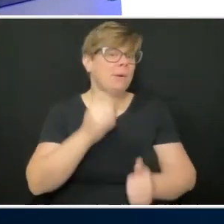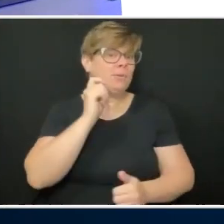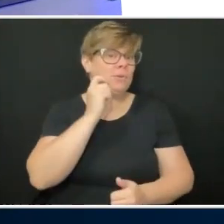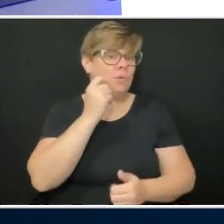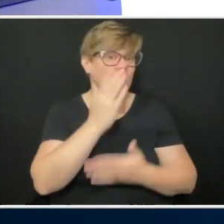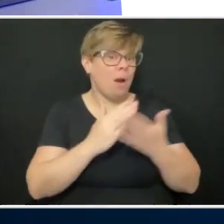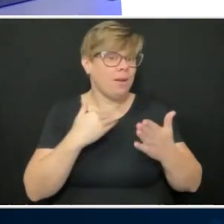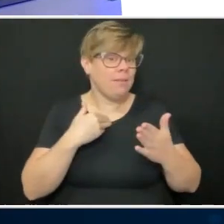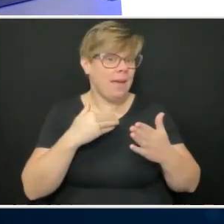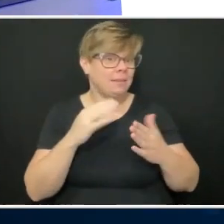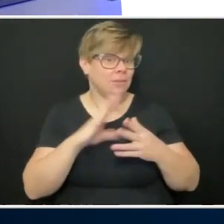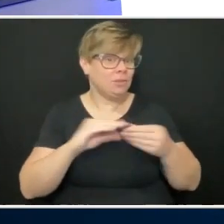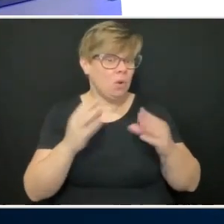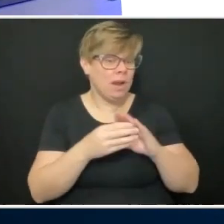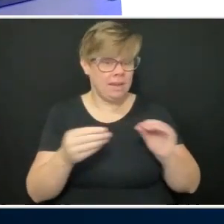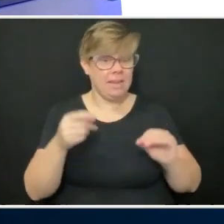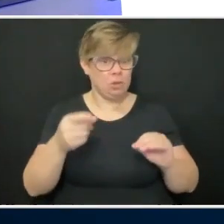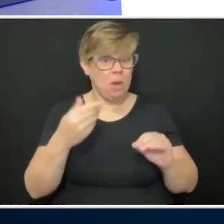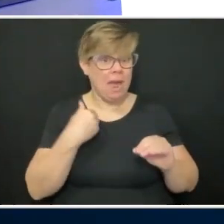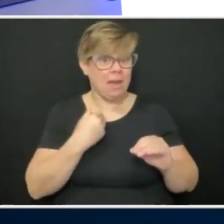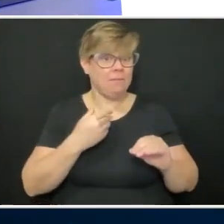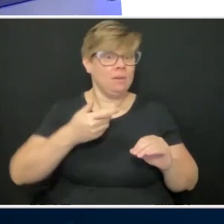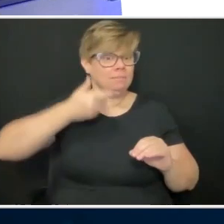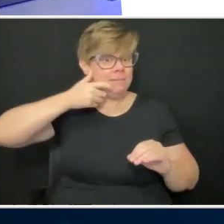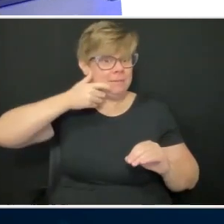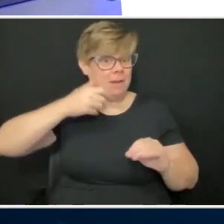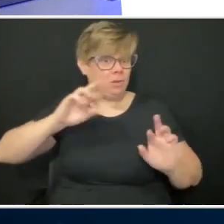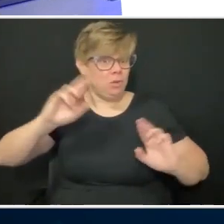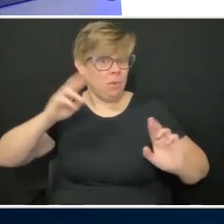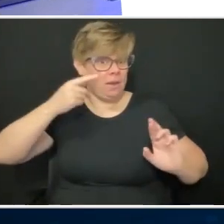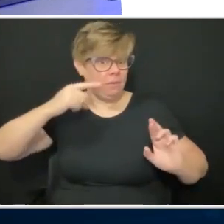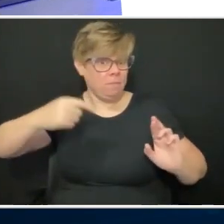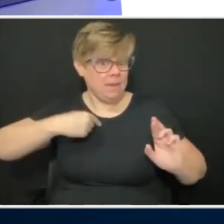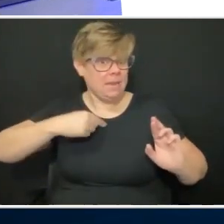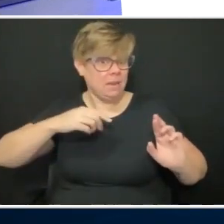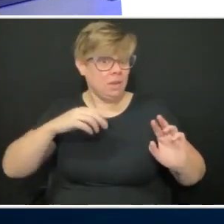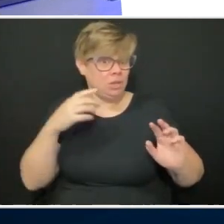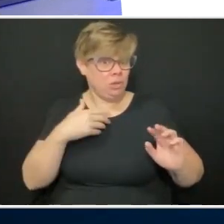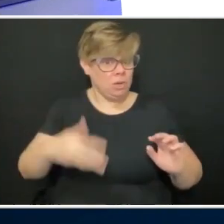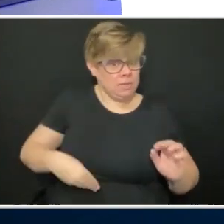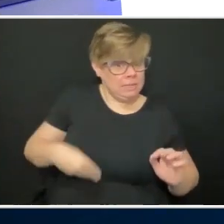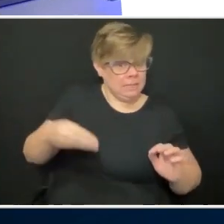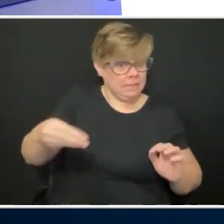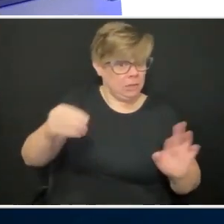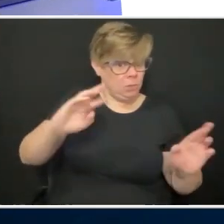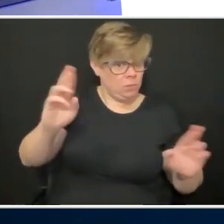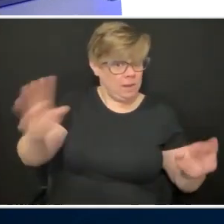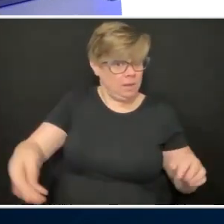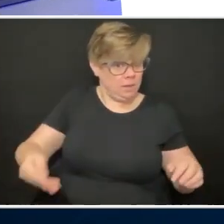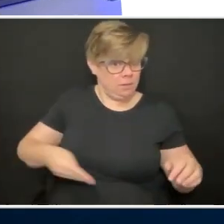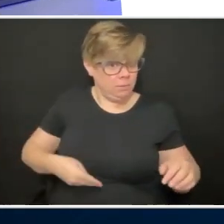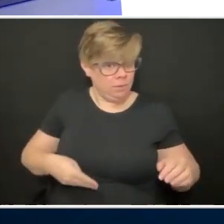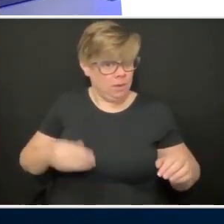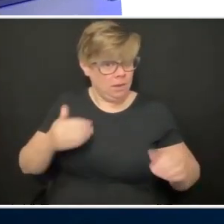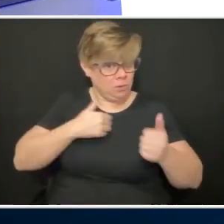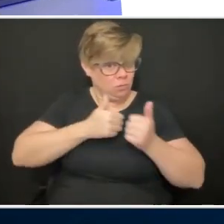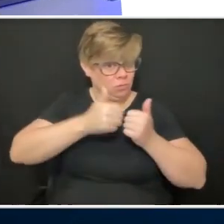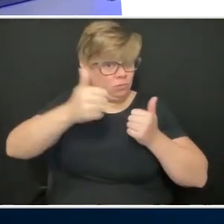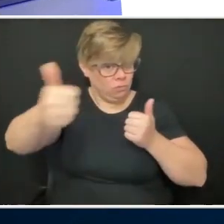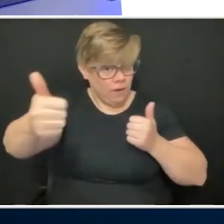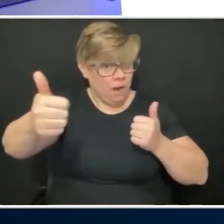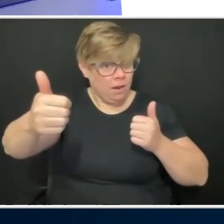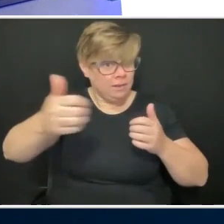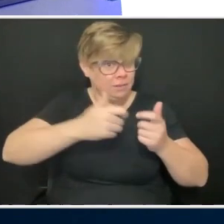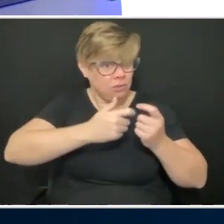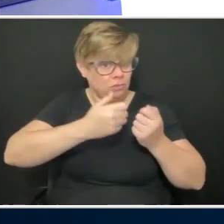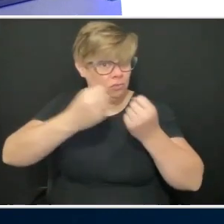happen? Is that you had them on speakerphone saying, hey, are you ready for me to take this kidney out of Jessica right now? Are you guys ready over across town to receive this kidney? Tell